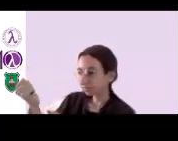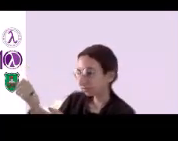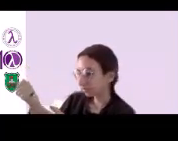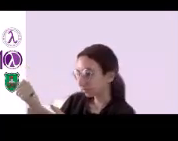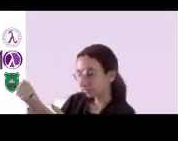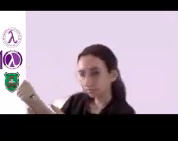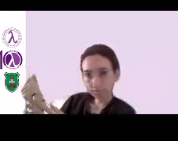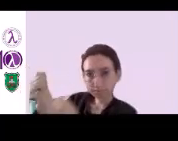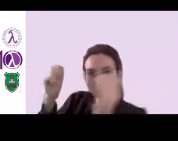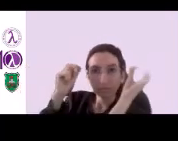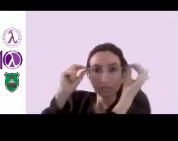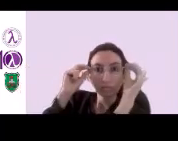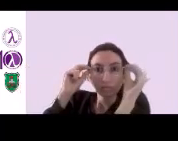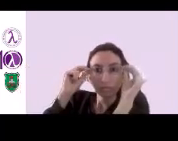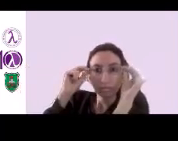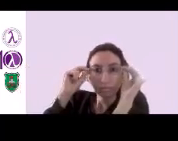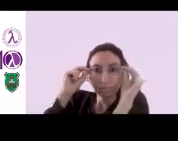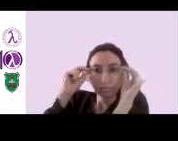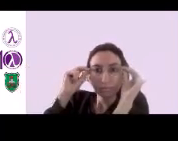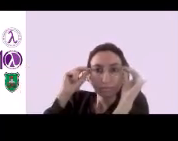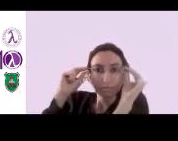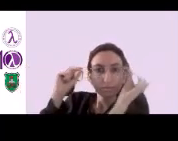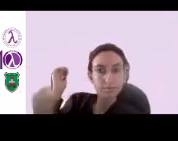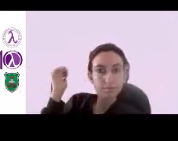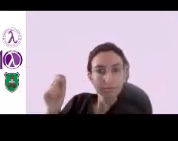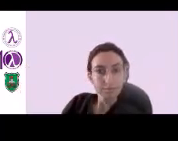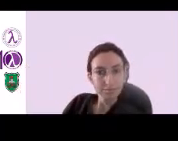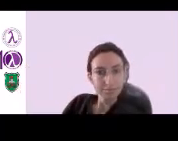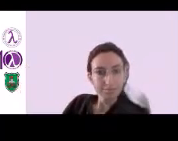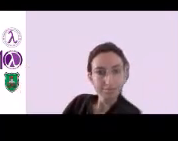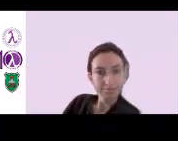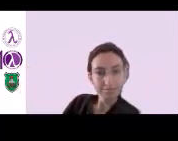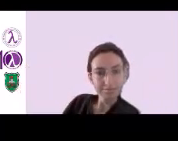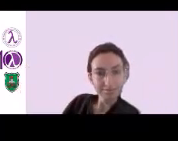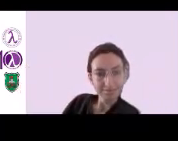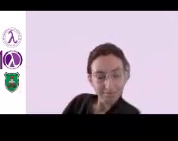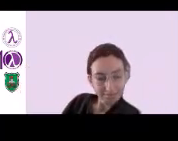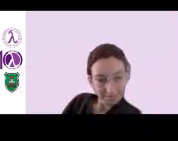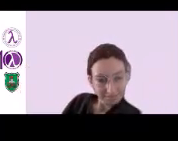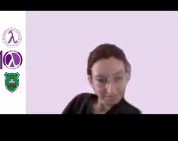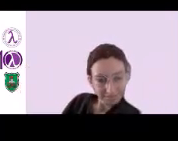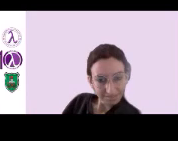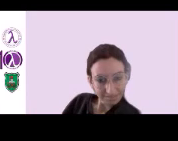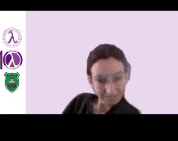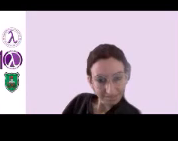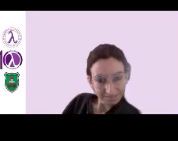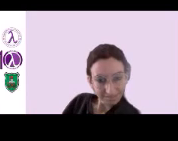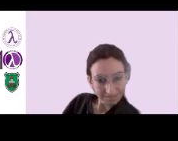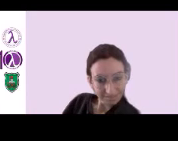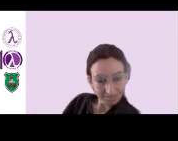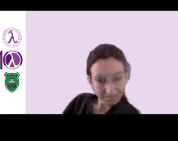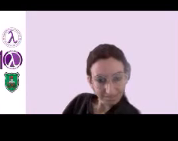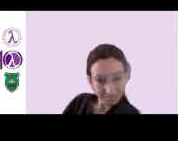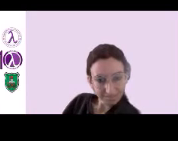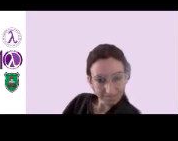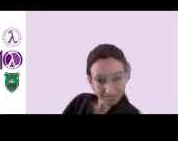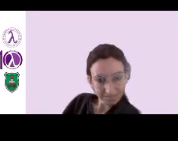down. Then you have some optics to analyze the radiation, which is included in this vacuum